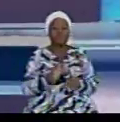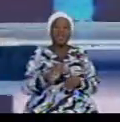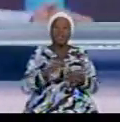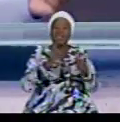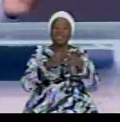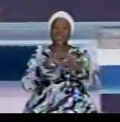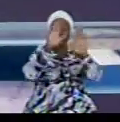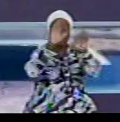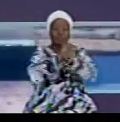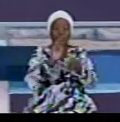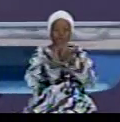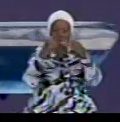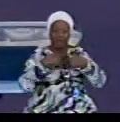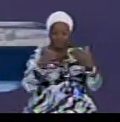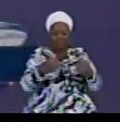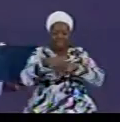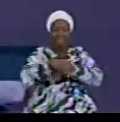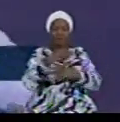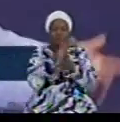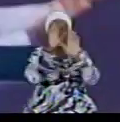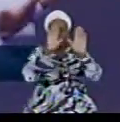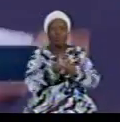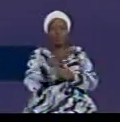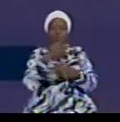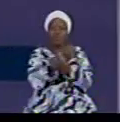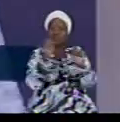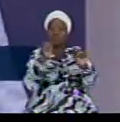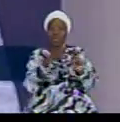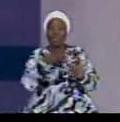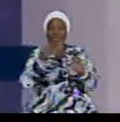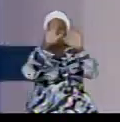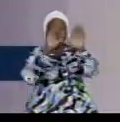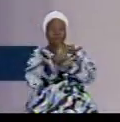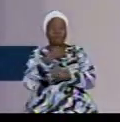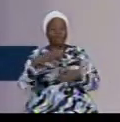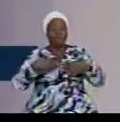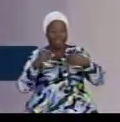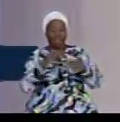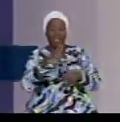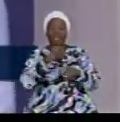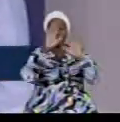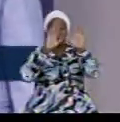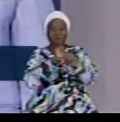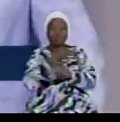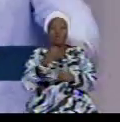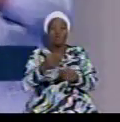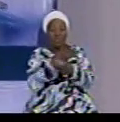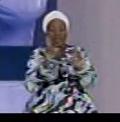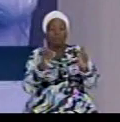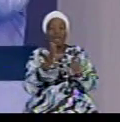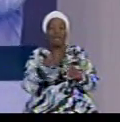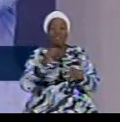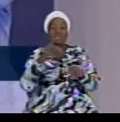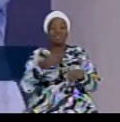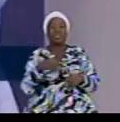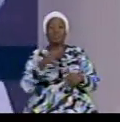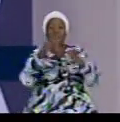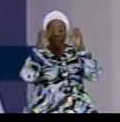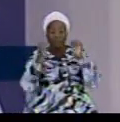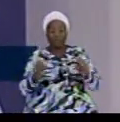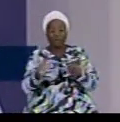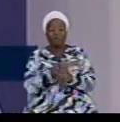you have tonight, miracle of salvation, and the miracle of healing, and the miracle of deliverance, and the